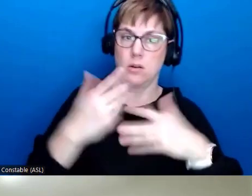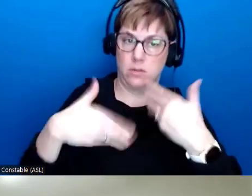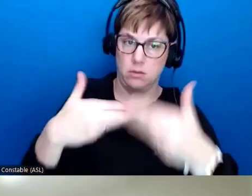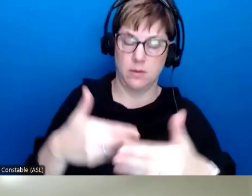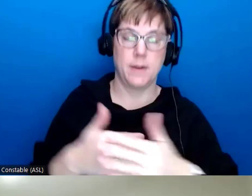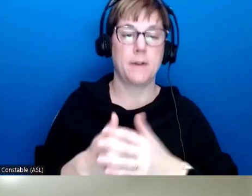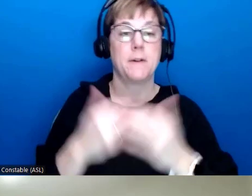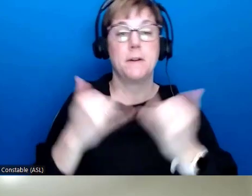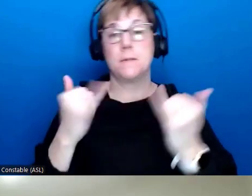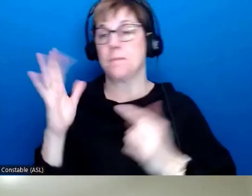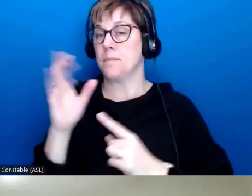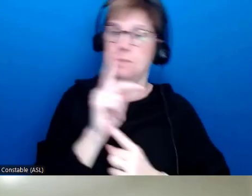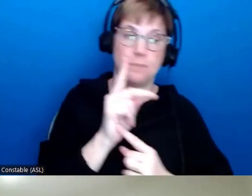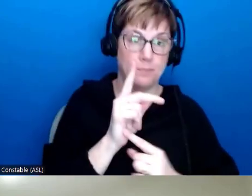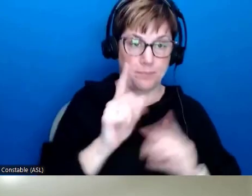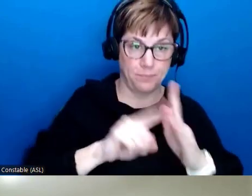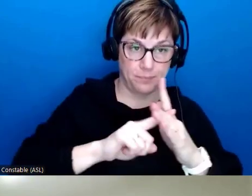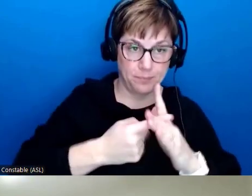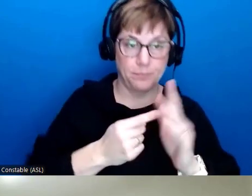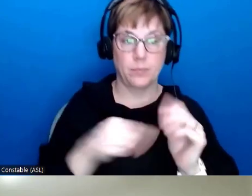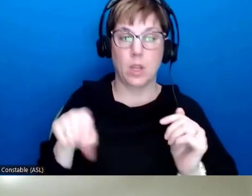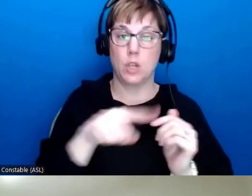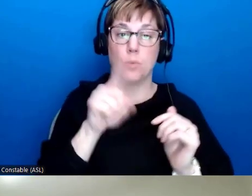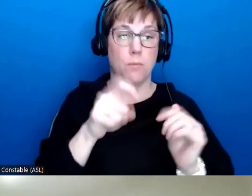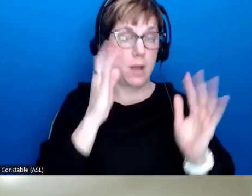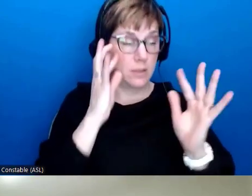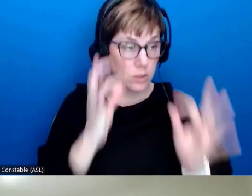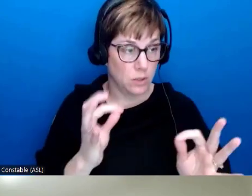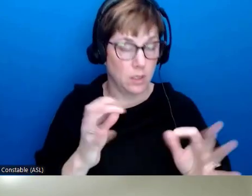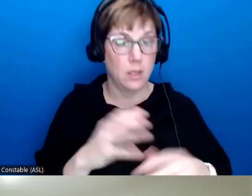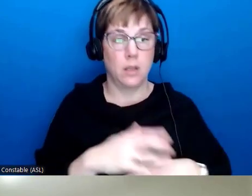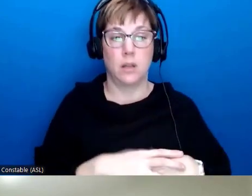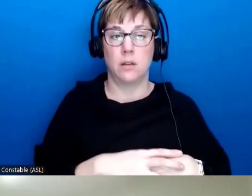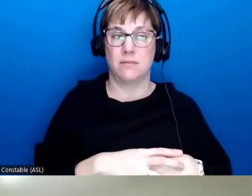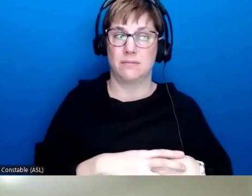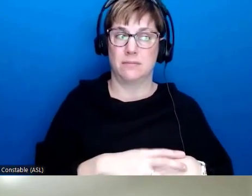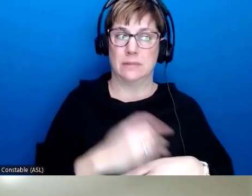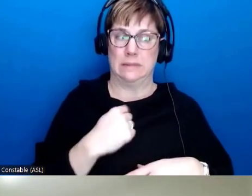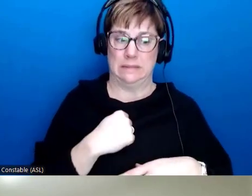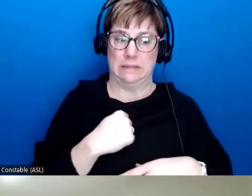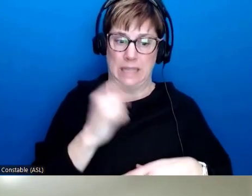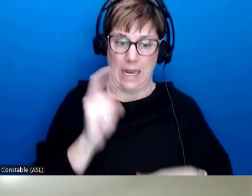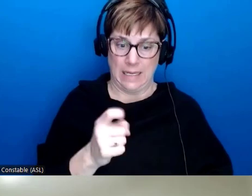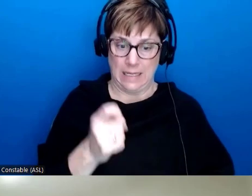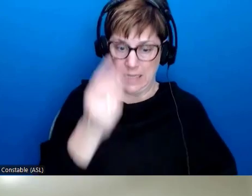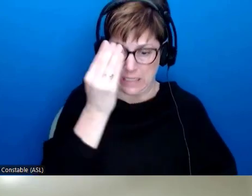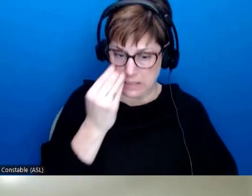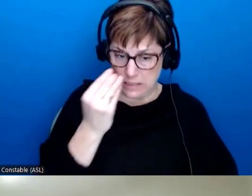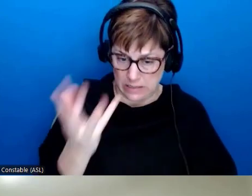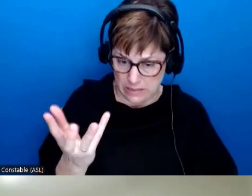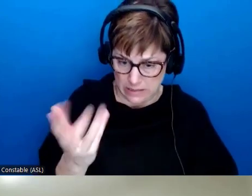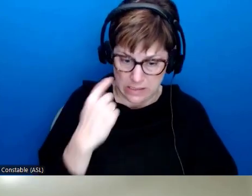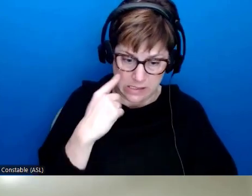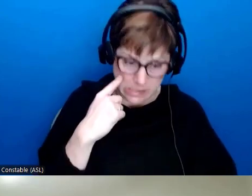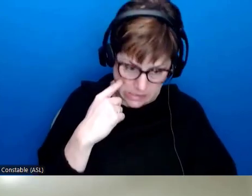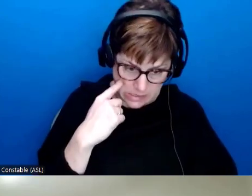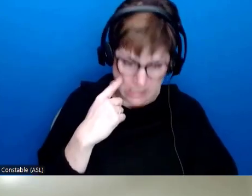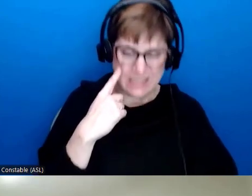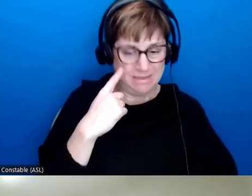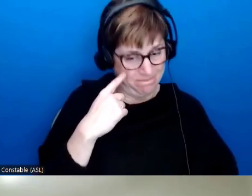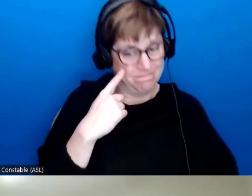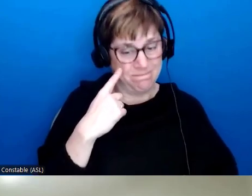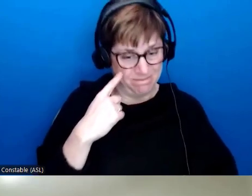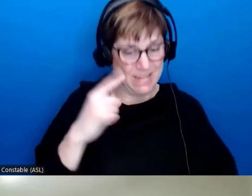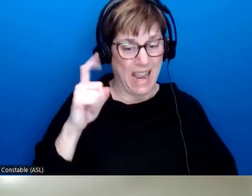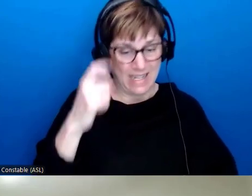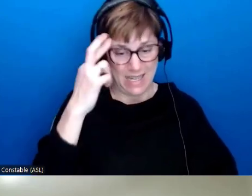basics here, you've got to determine, do you really need to disclose? If the answer is that you do need the RA to